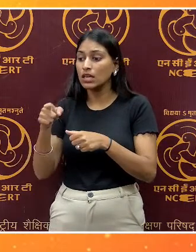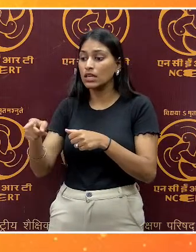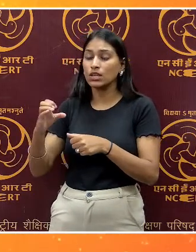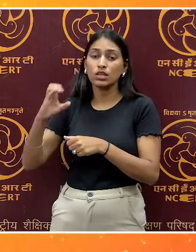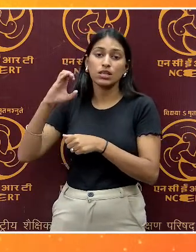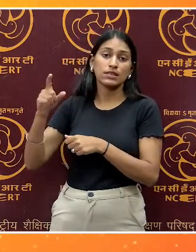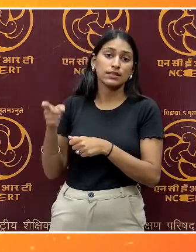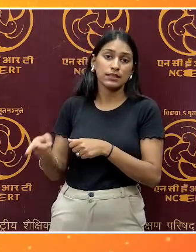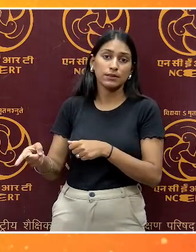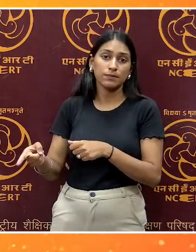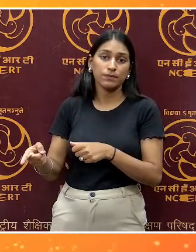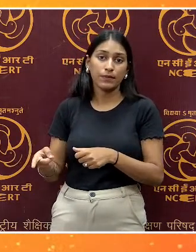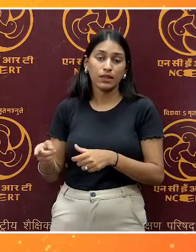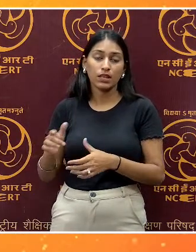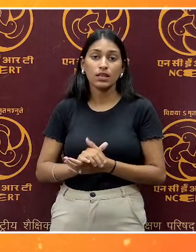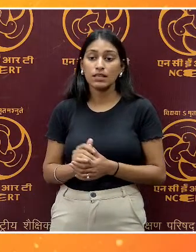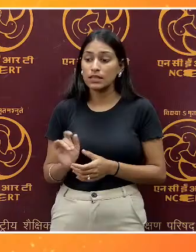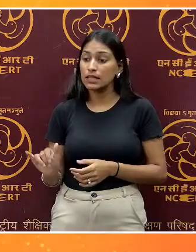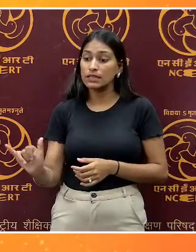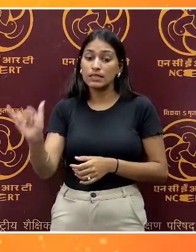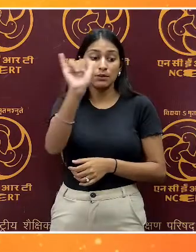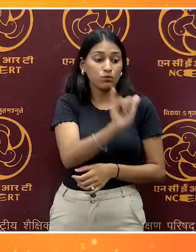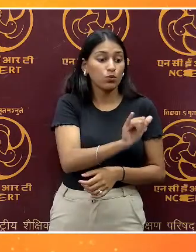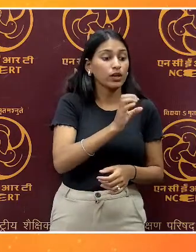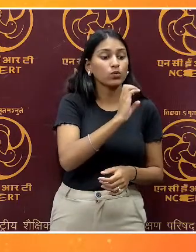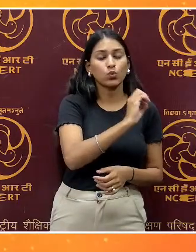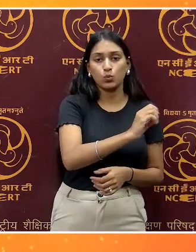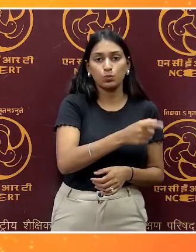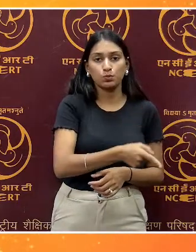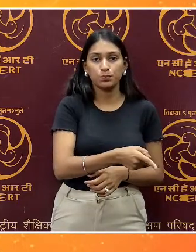drawn from the same point O.